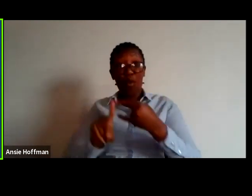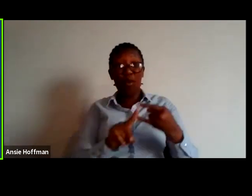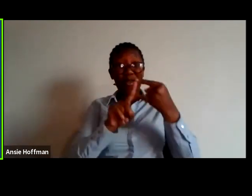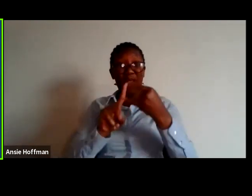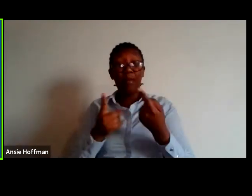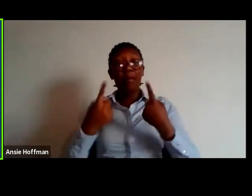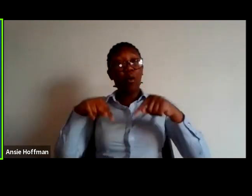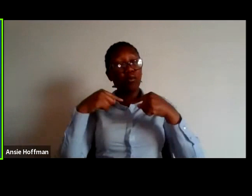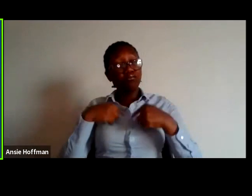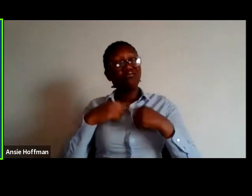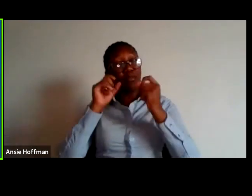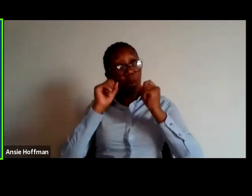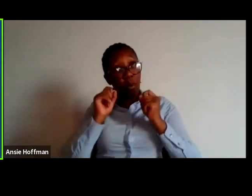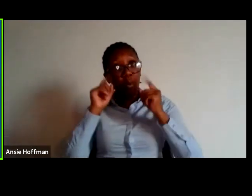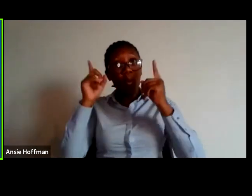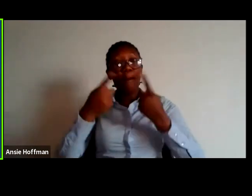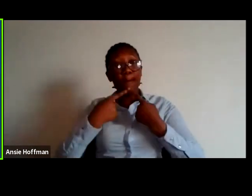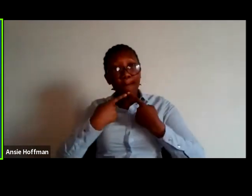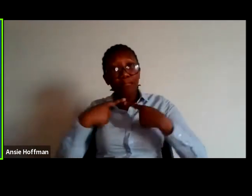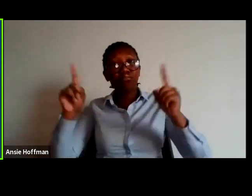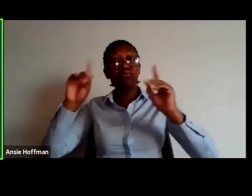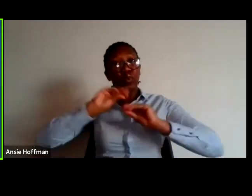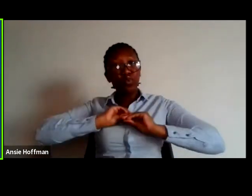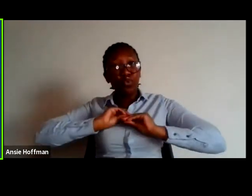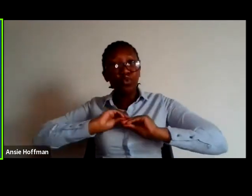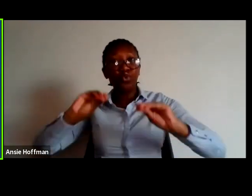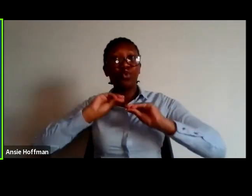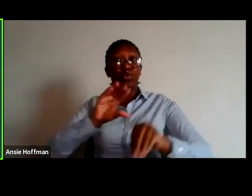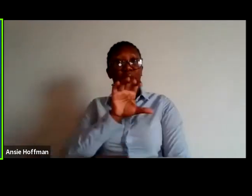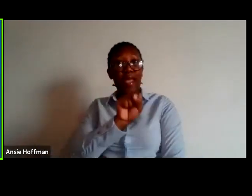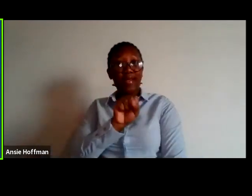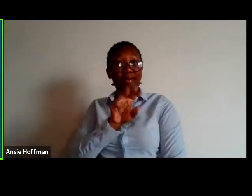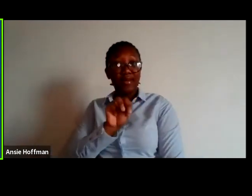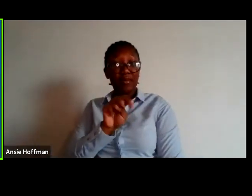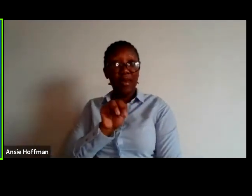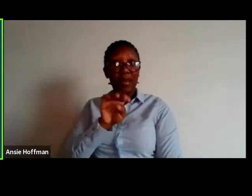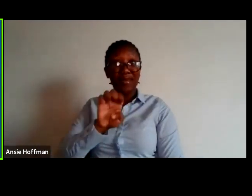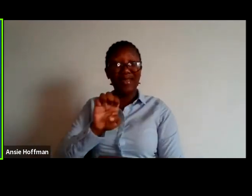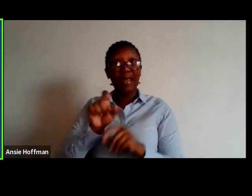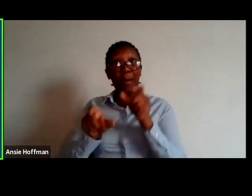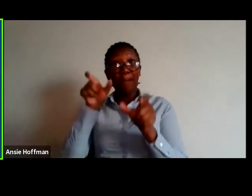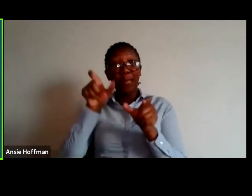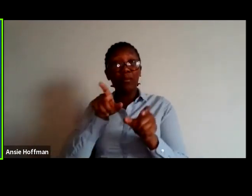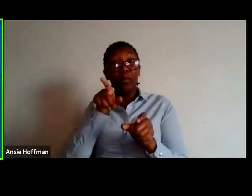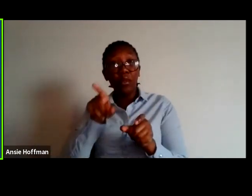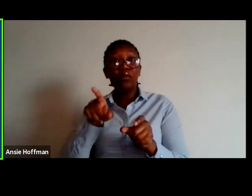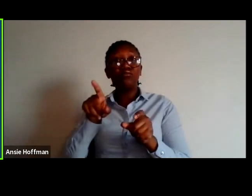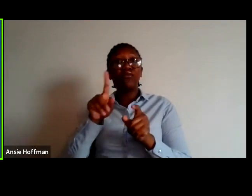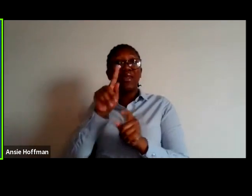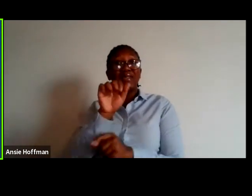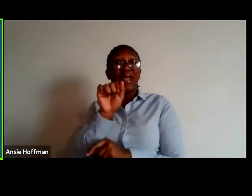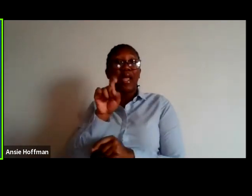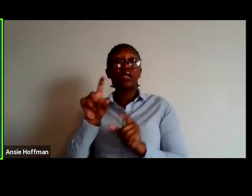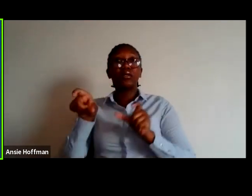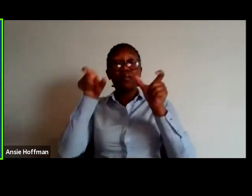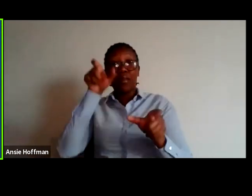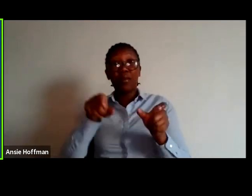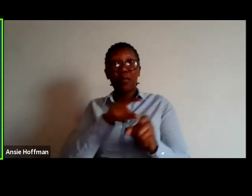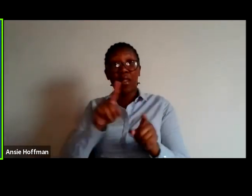provide awareness and educate SMME traders and taxpayers. We want to